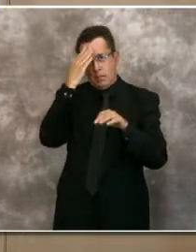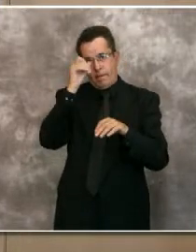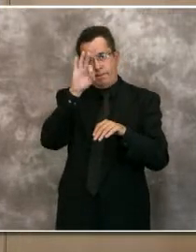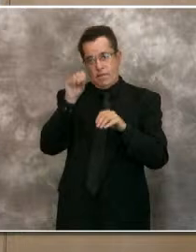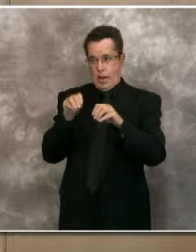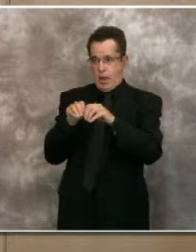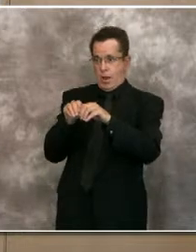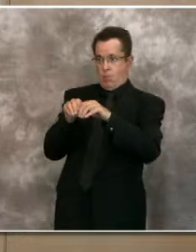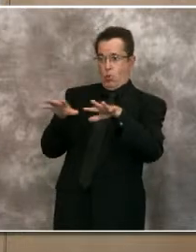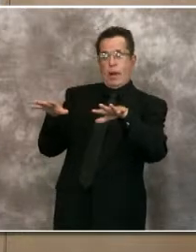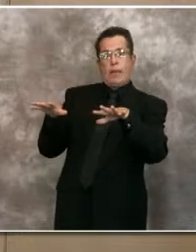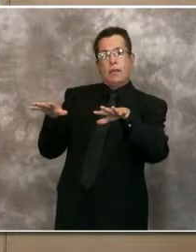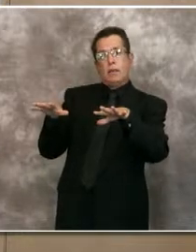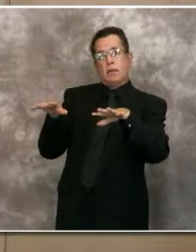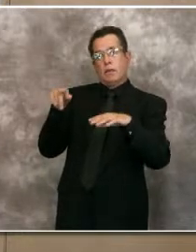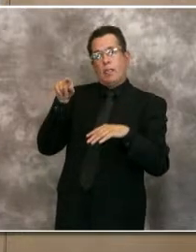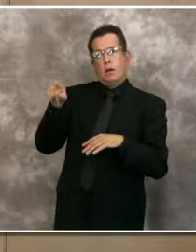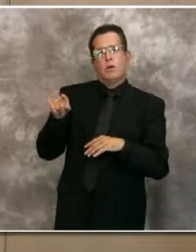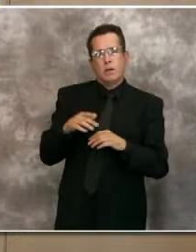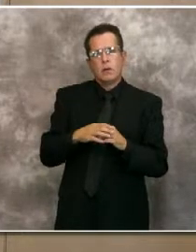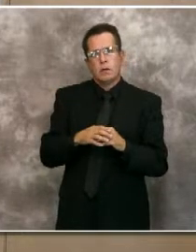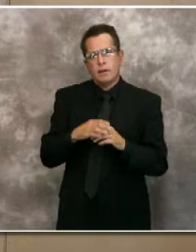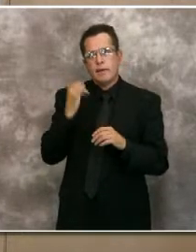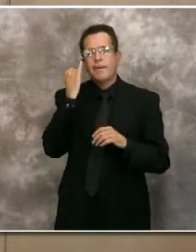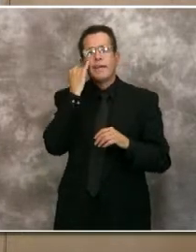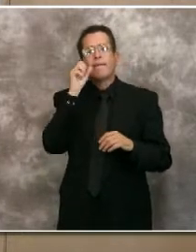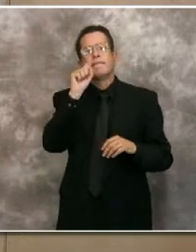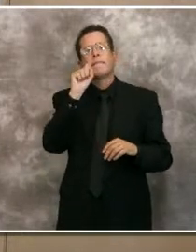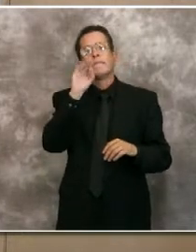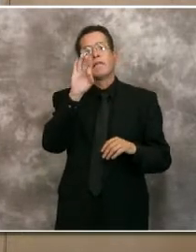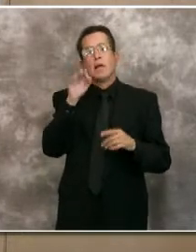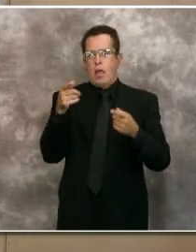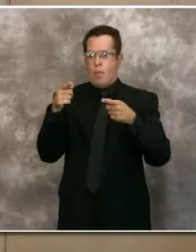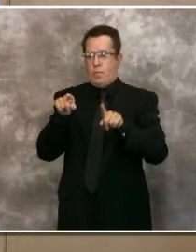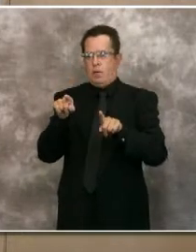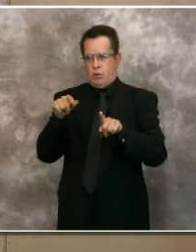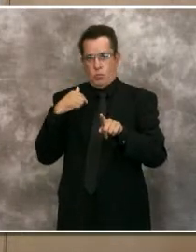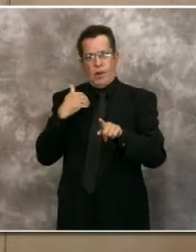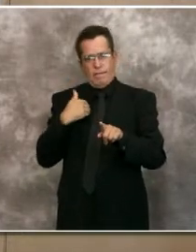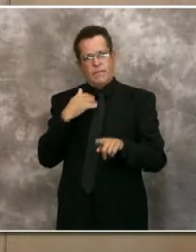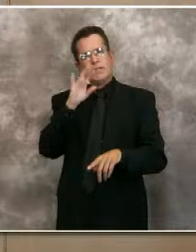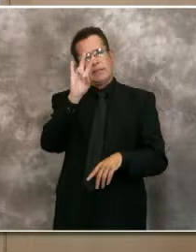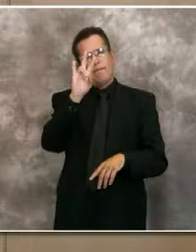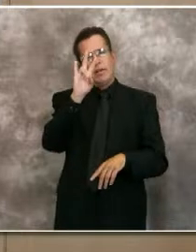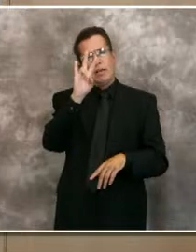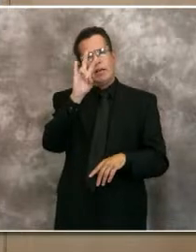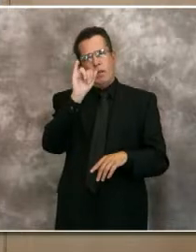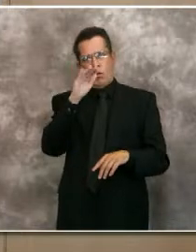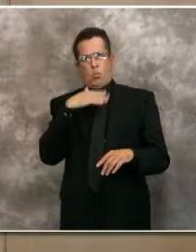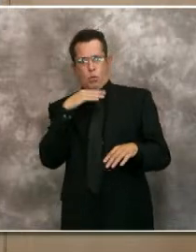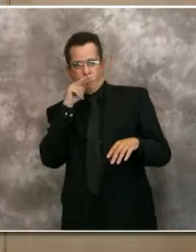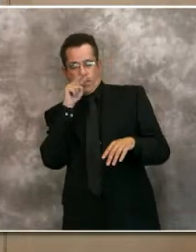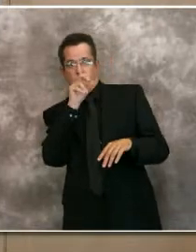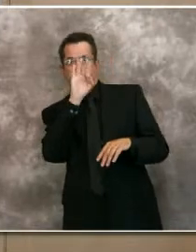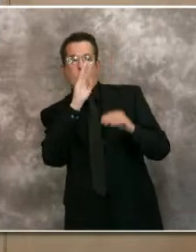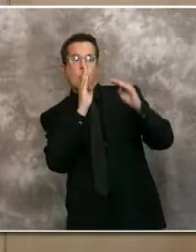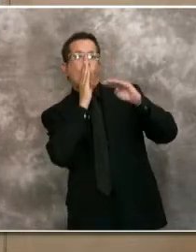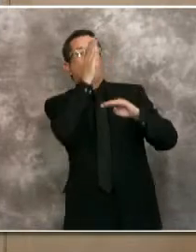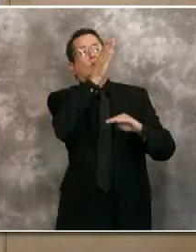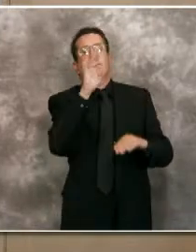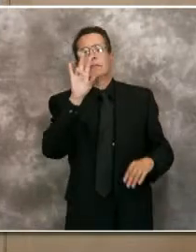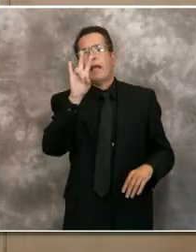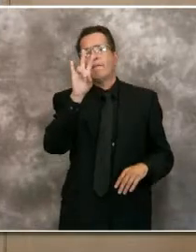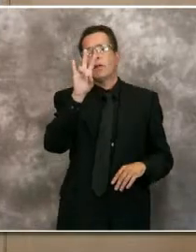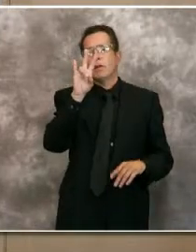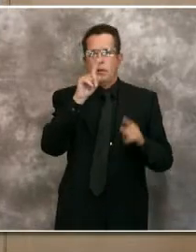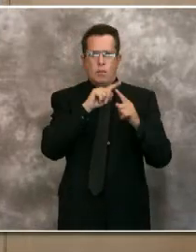it's not any given outbreak, but we have the total number of 7, but we're really focused on if there